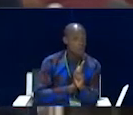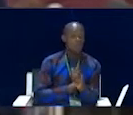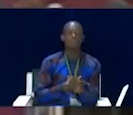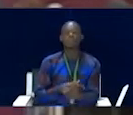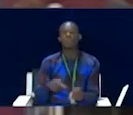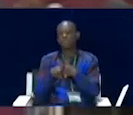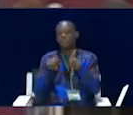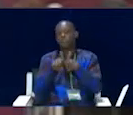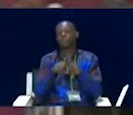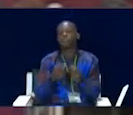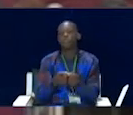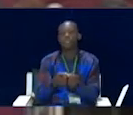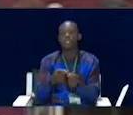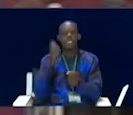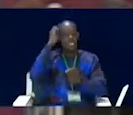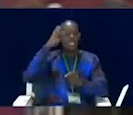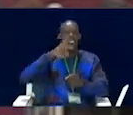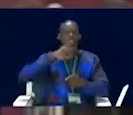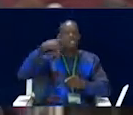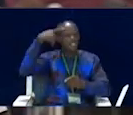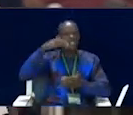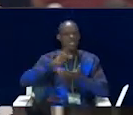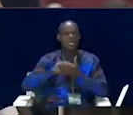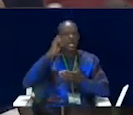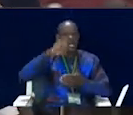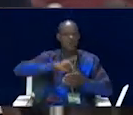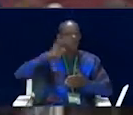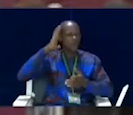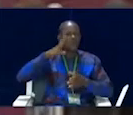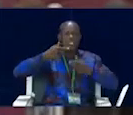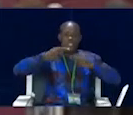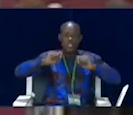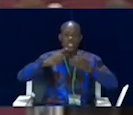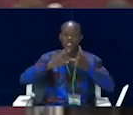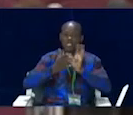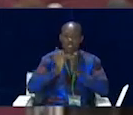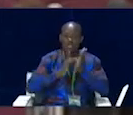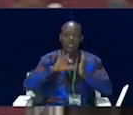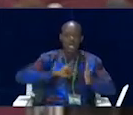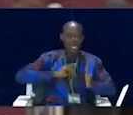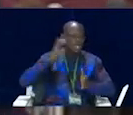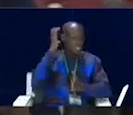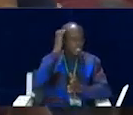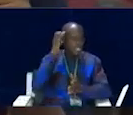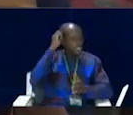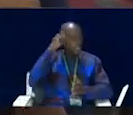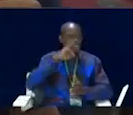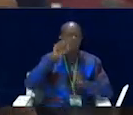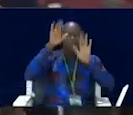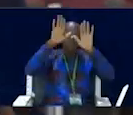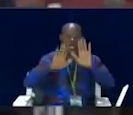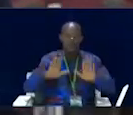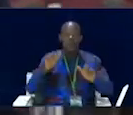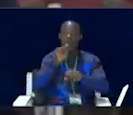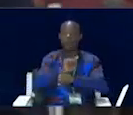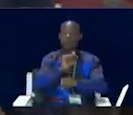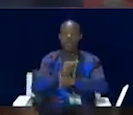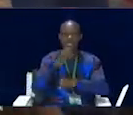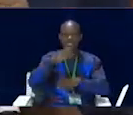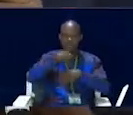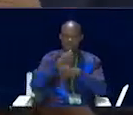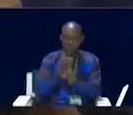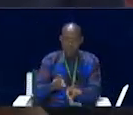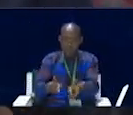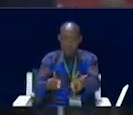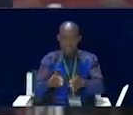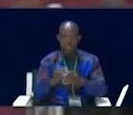now I'm going to try Jesus. I'm going to seek him. I hear he's the miracle worker. I hear he's the way maker. I